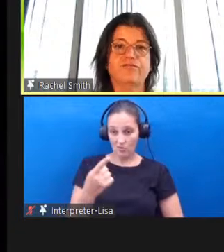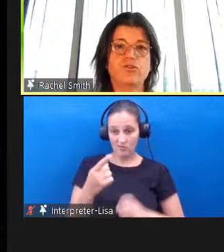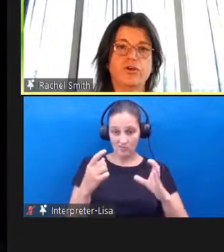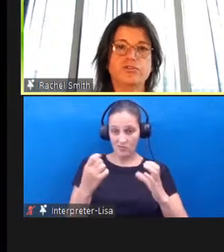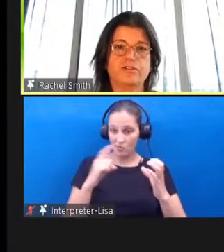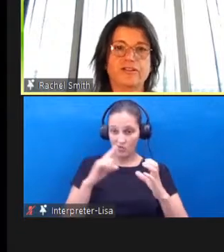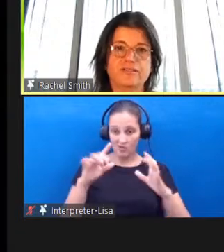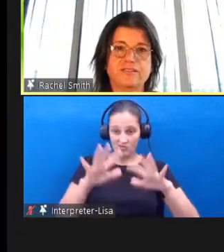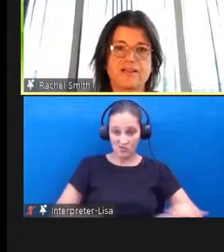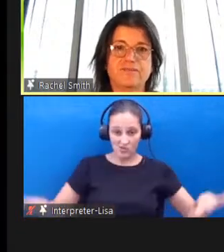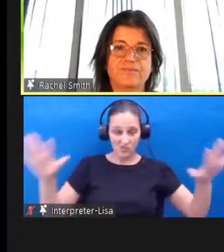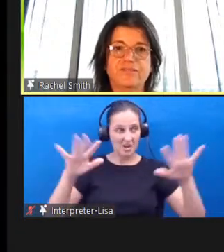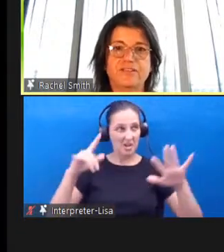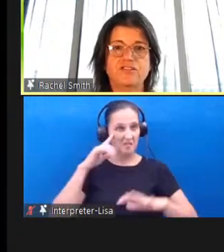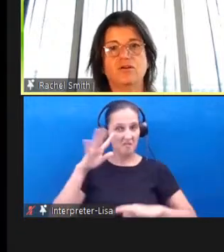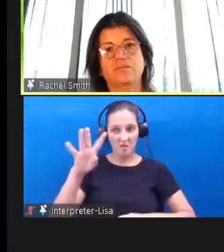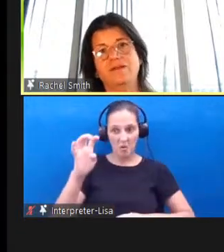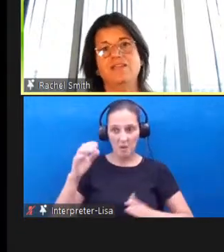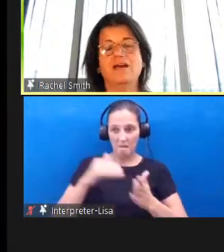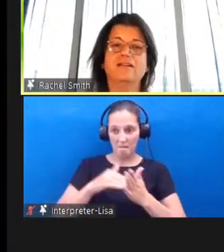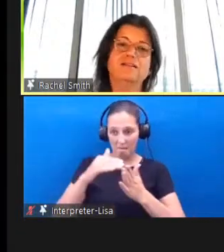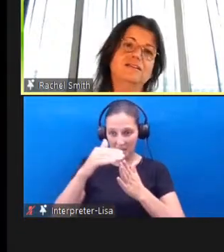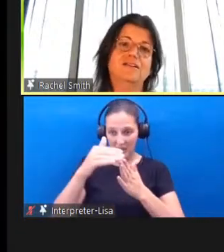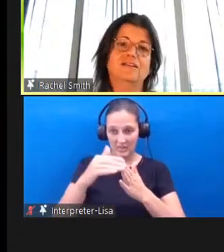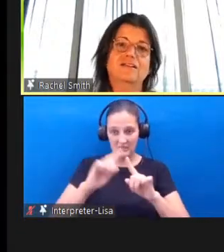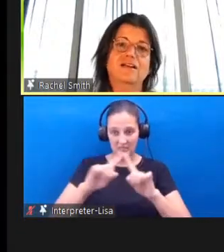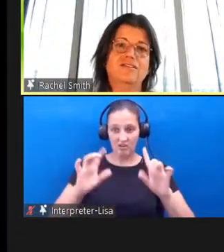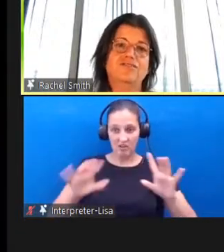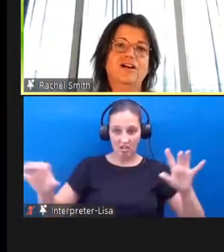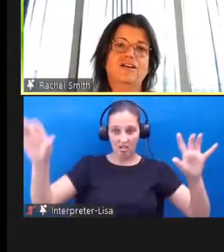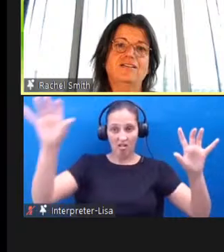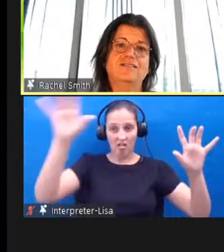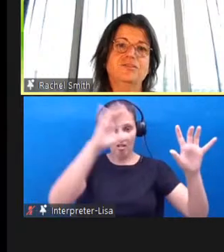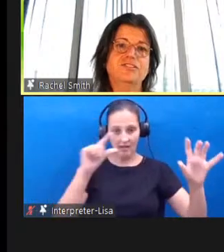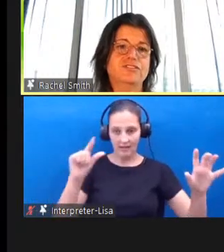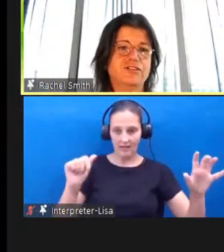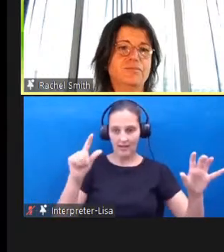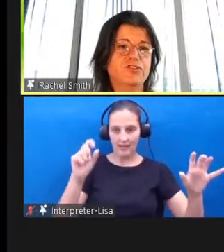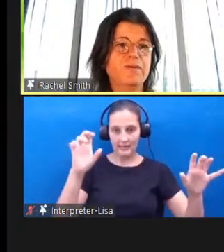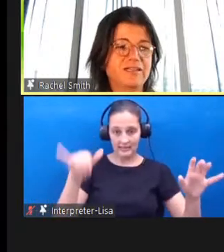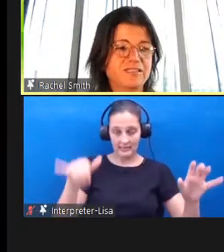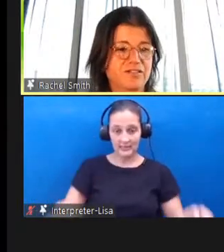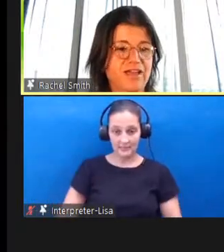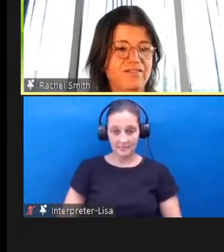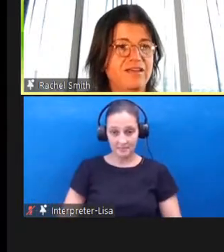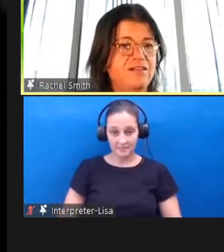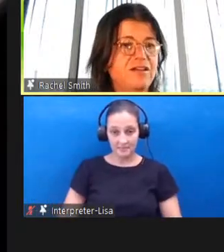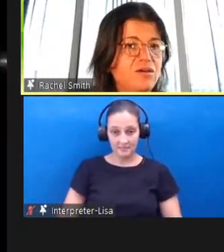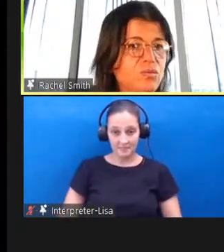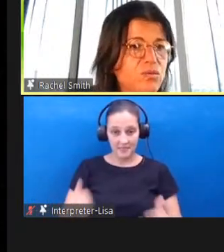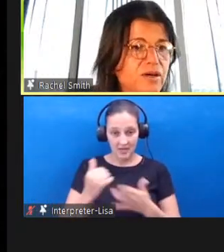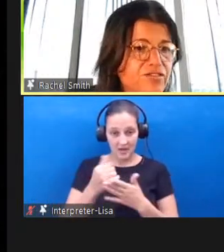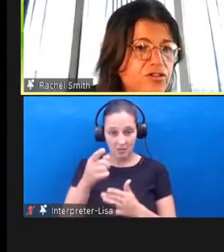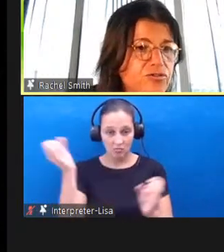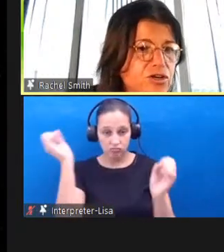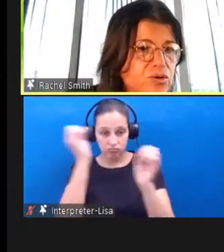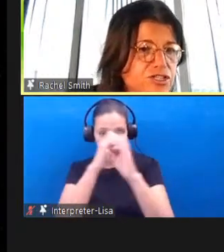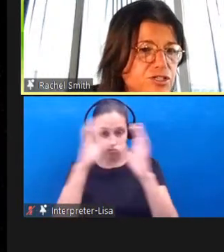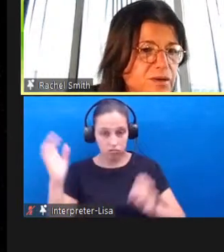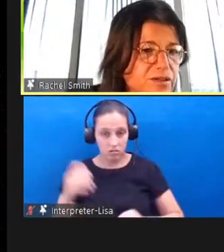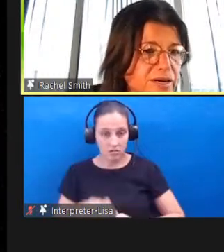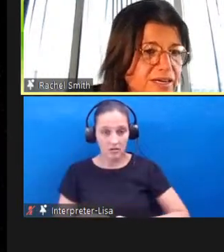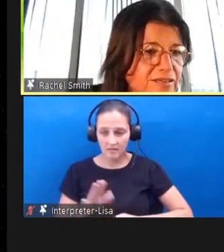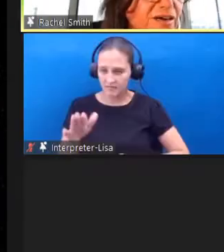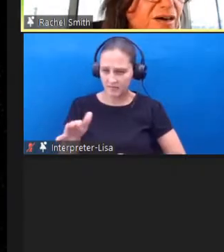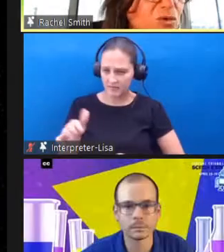or it's like 400 billion, say. So maybe that kind of puts a little in perspective. And then, are there any